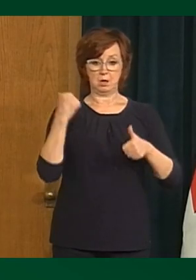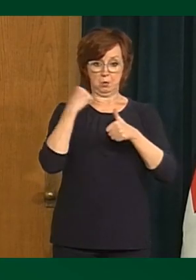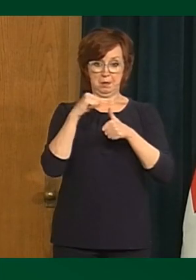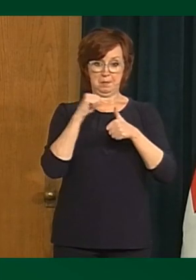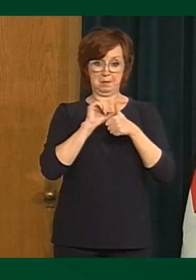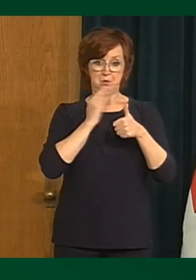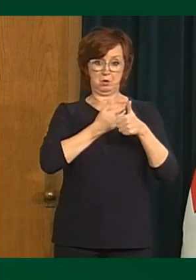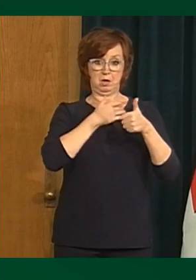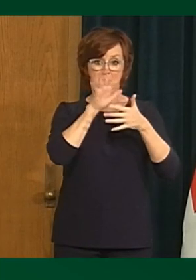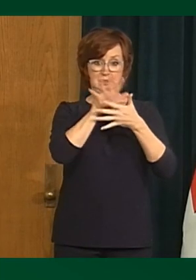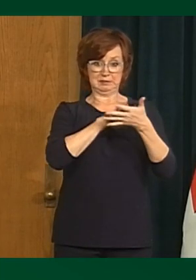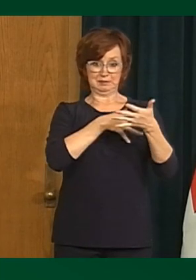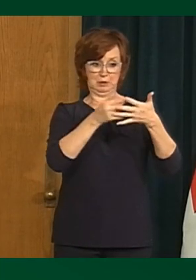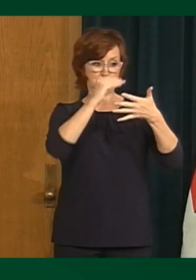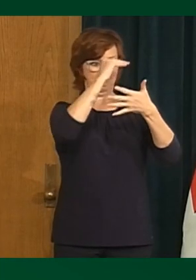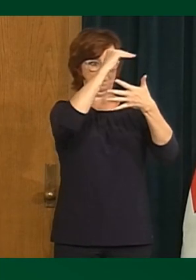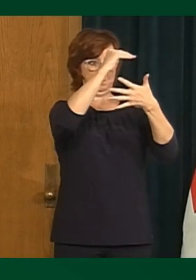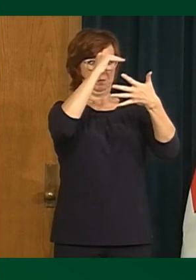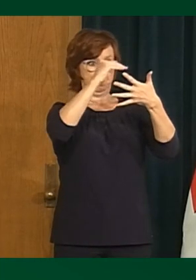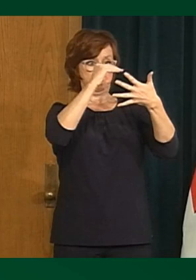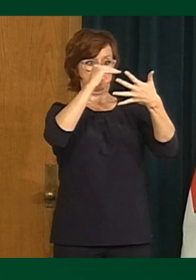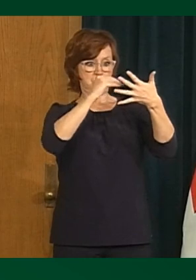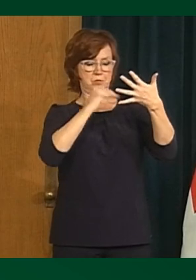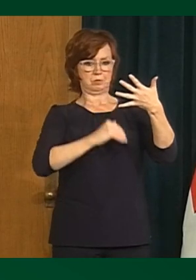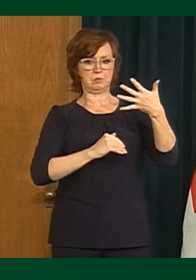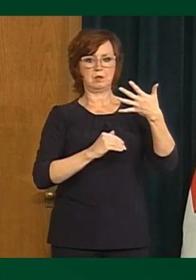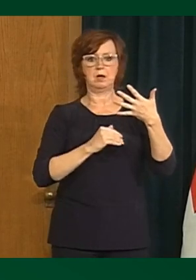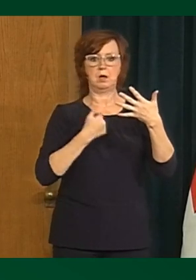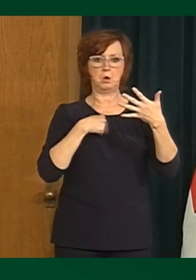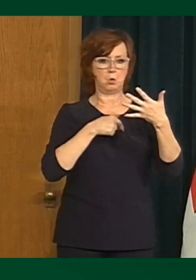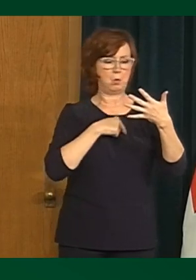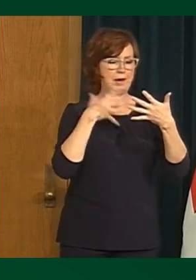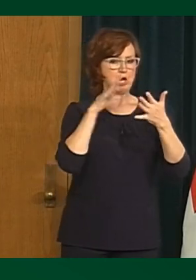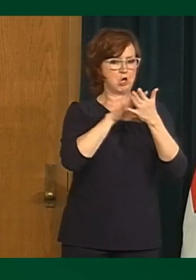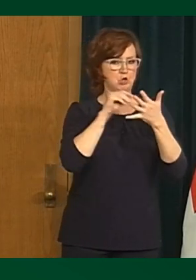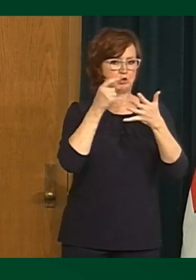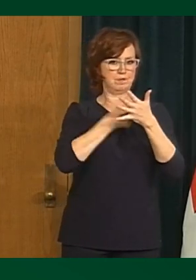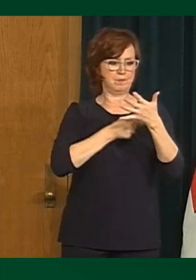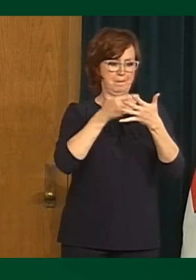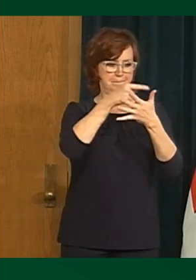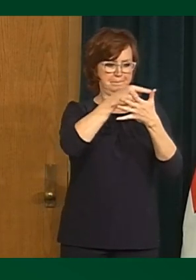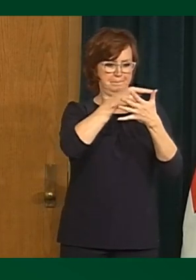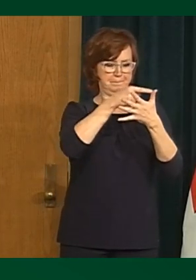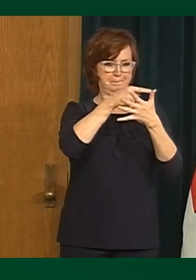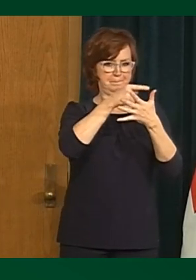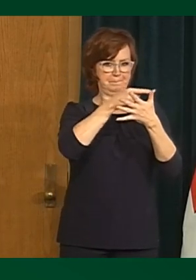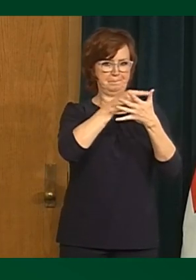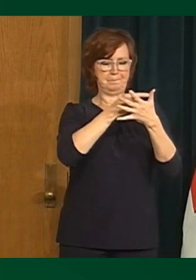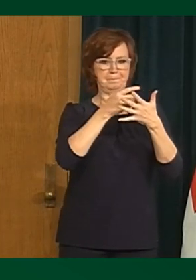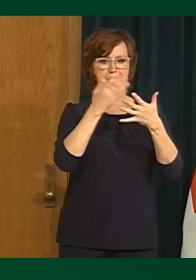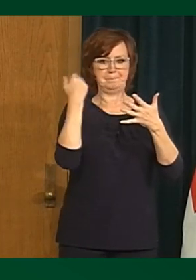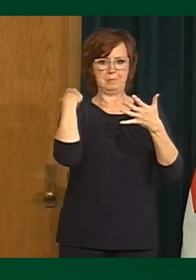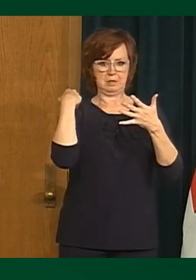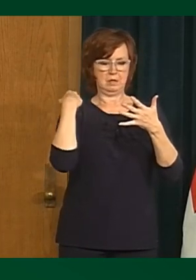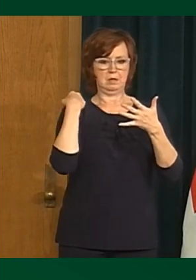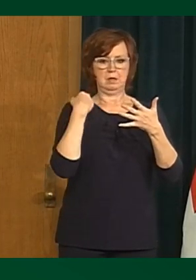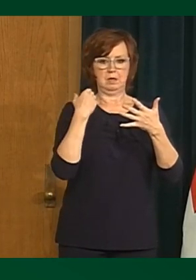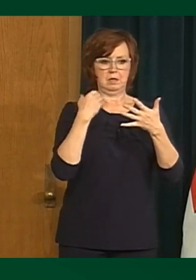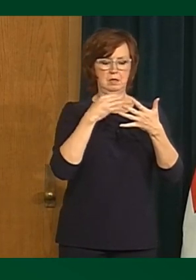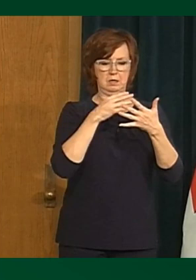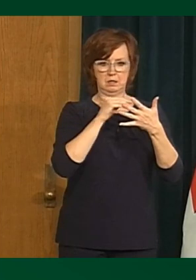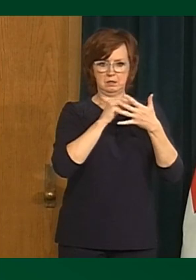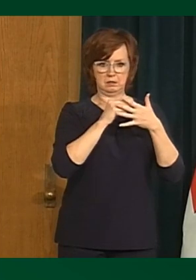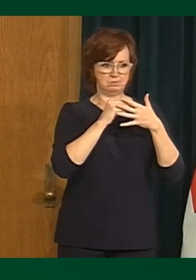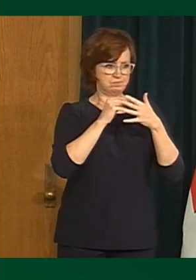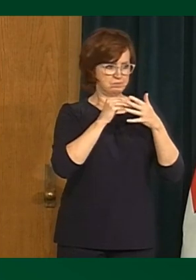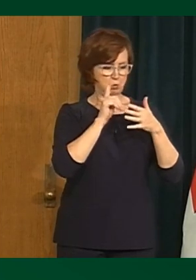from essential businesses continuing to operate, and they sent the benchmark for a lot of businesses opening in phase two, which